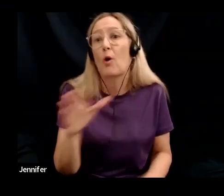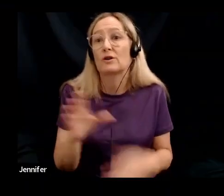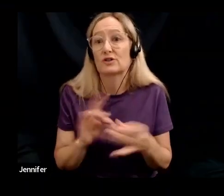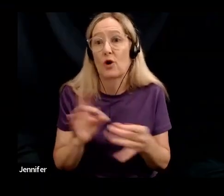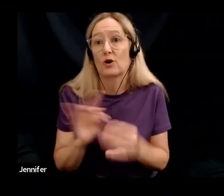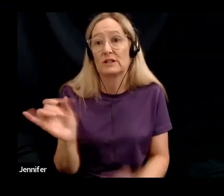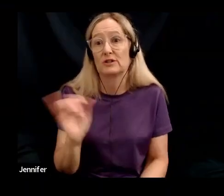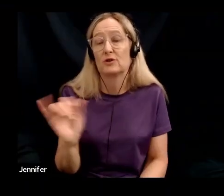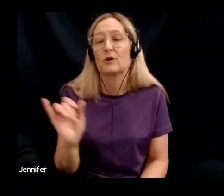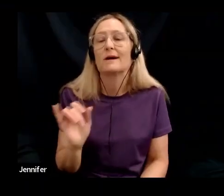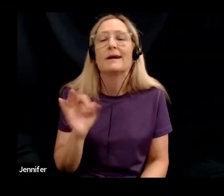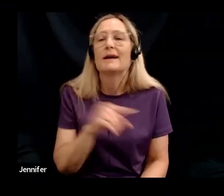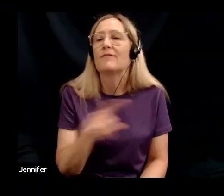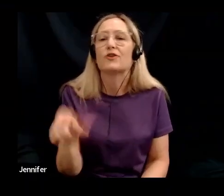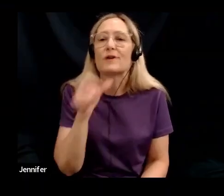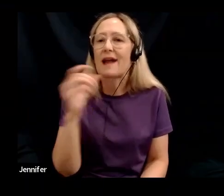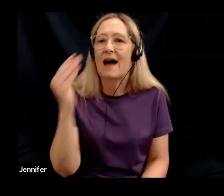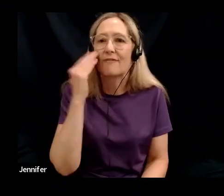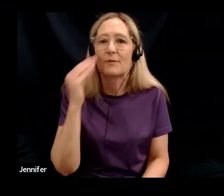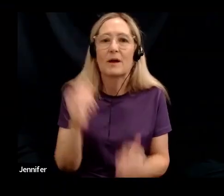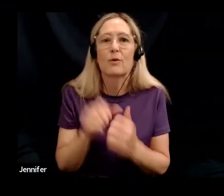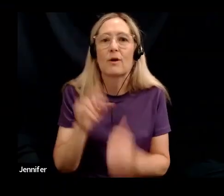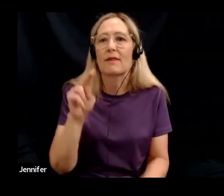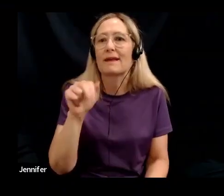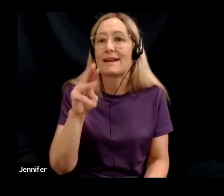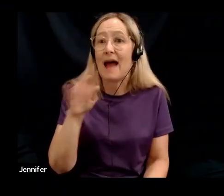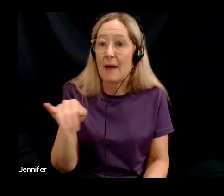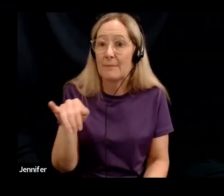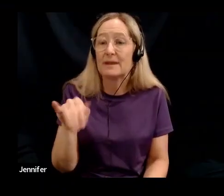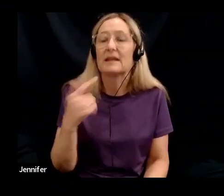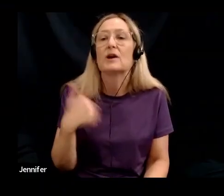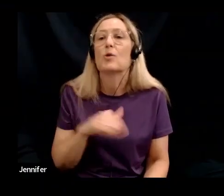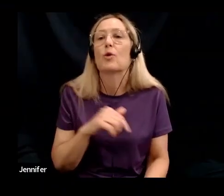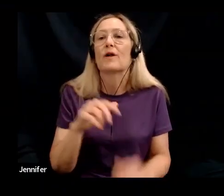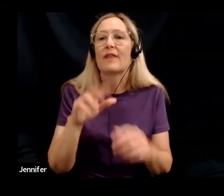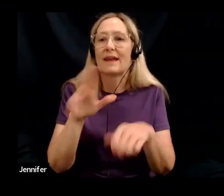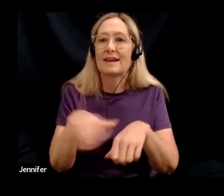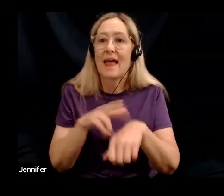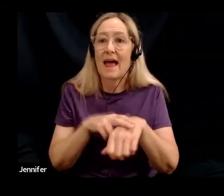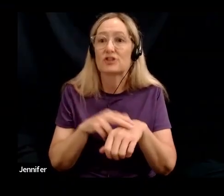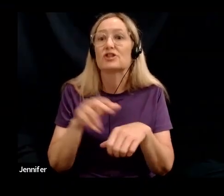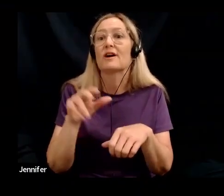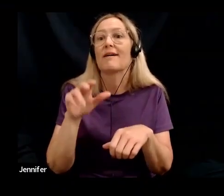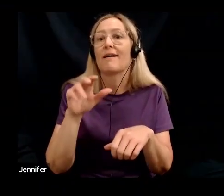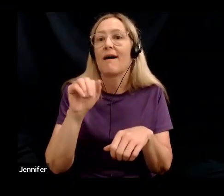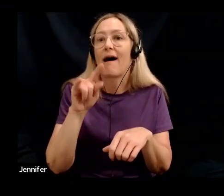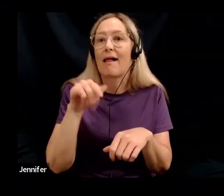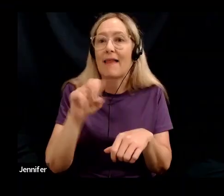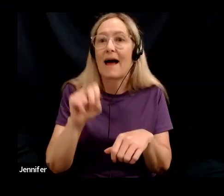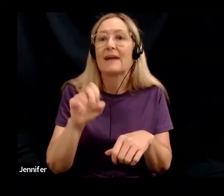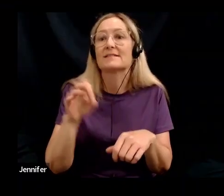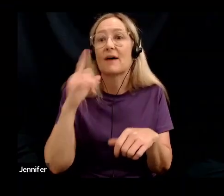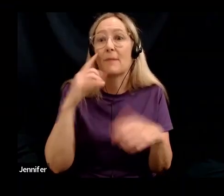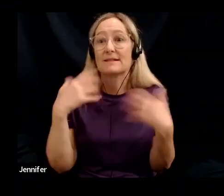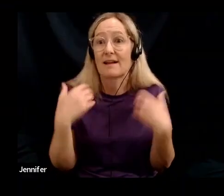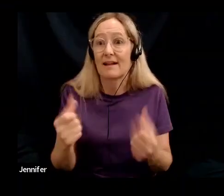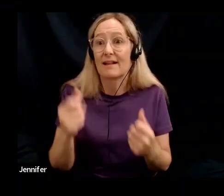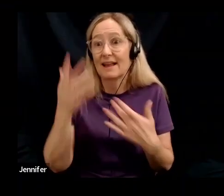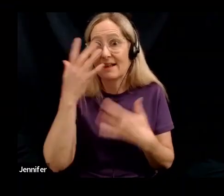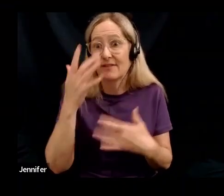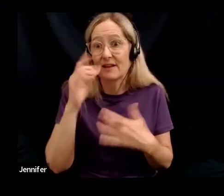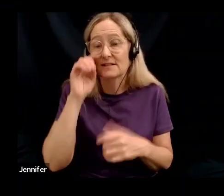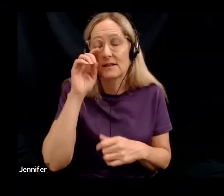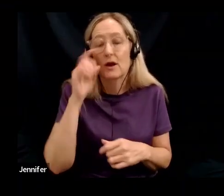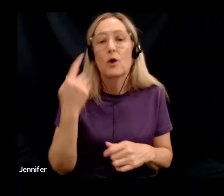those of you that are not familiar with NAMI, NAMI is the National Alliance on Mental Illness. We are a nonprofit who